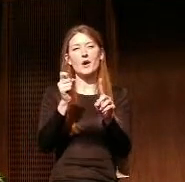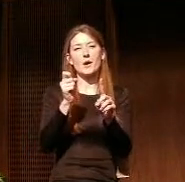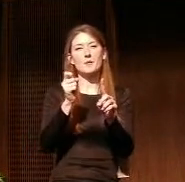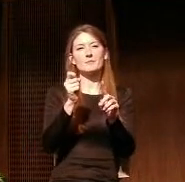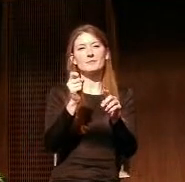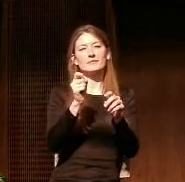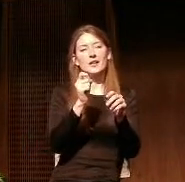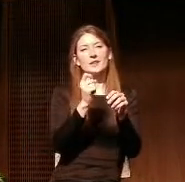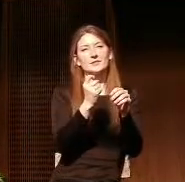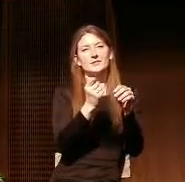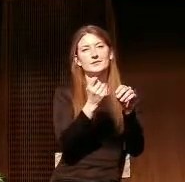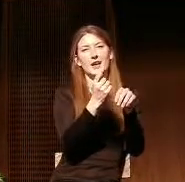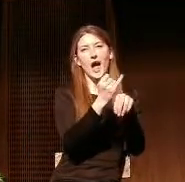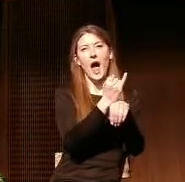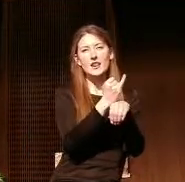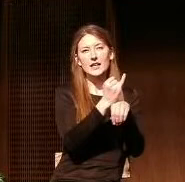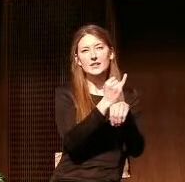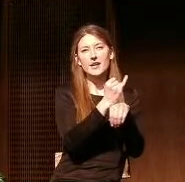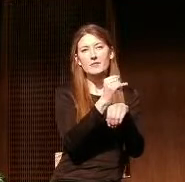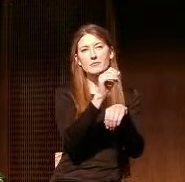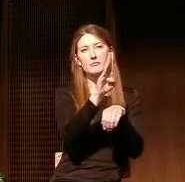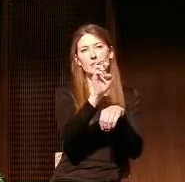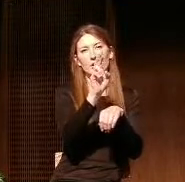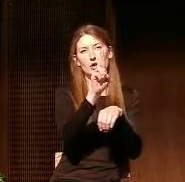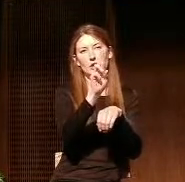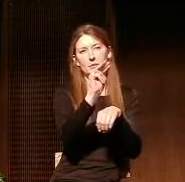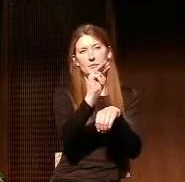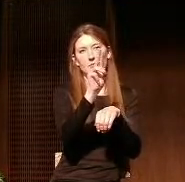Virgil and I went to Bermuda back years ago